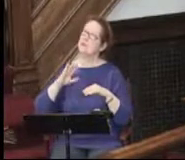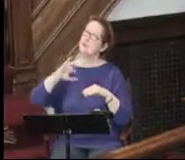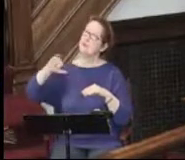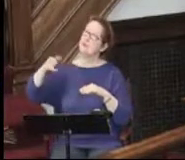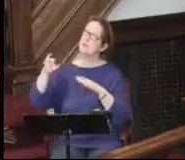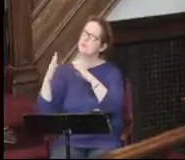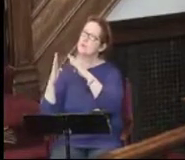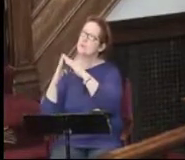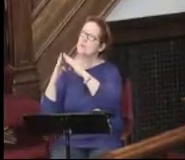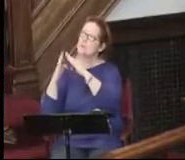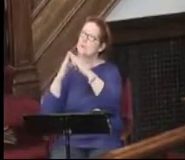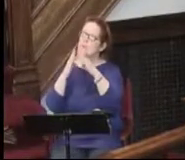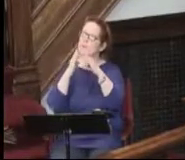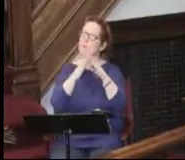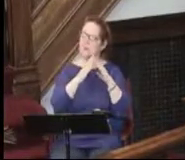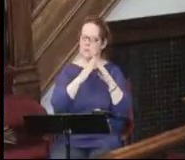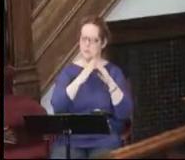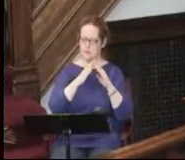Jerusalem,